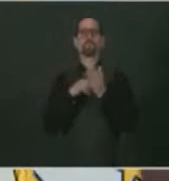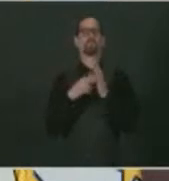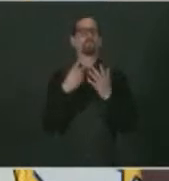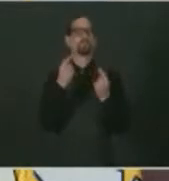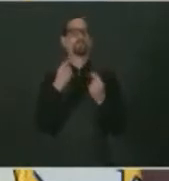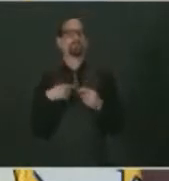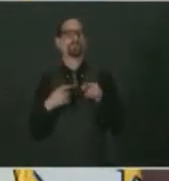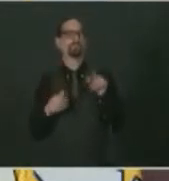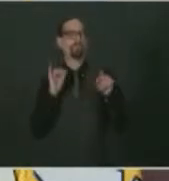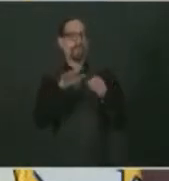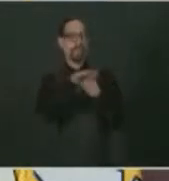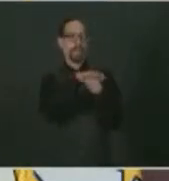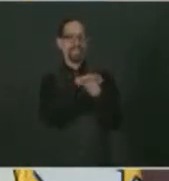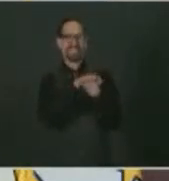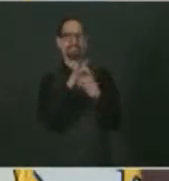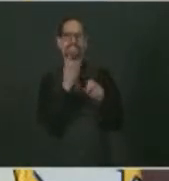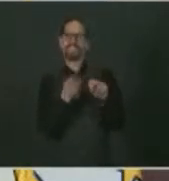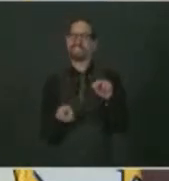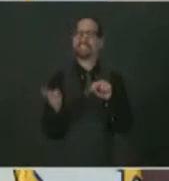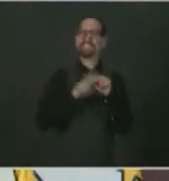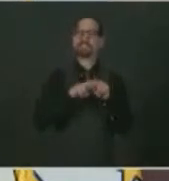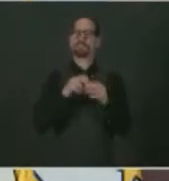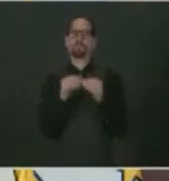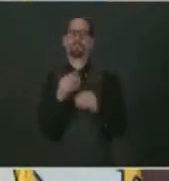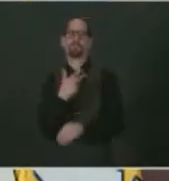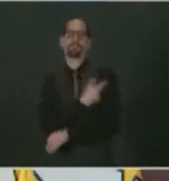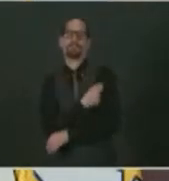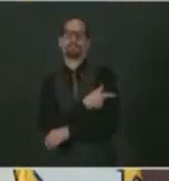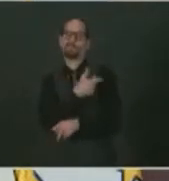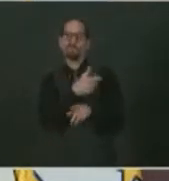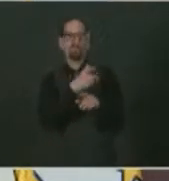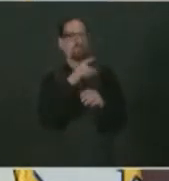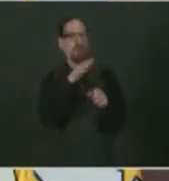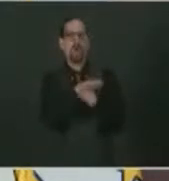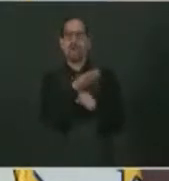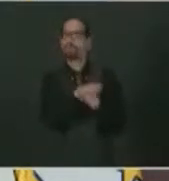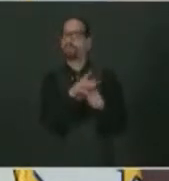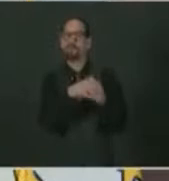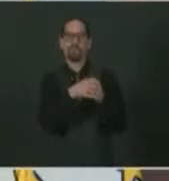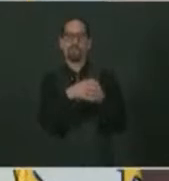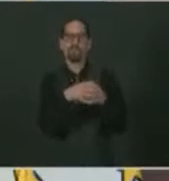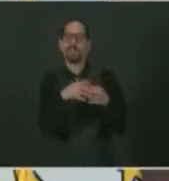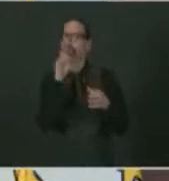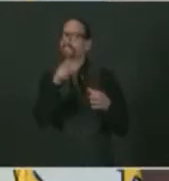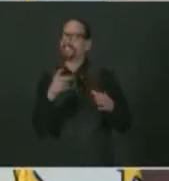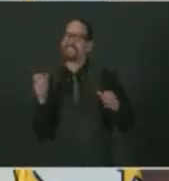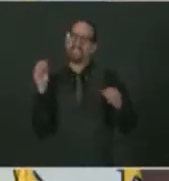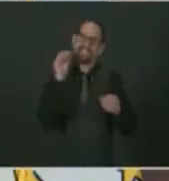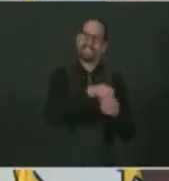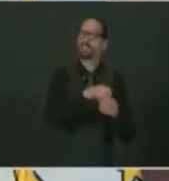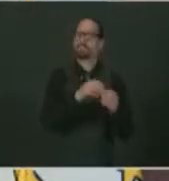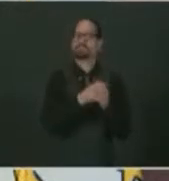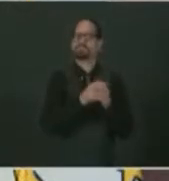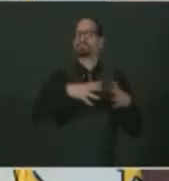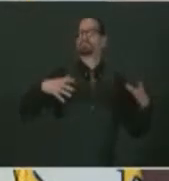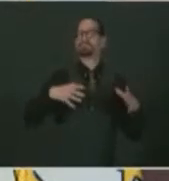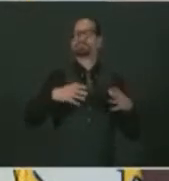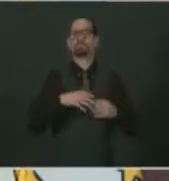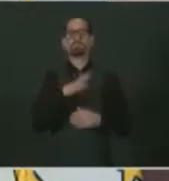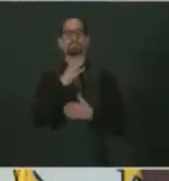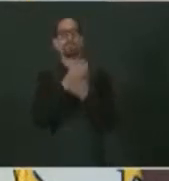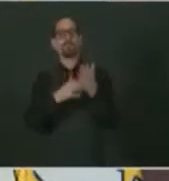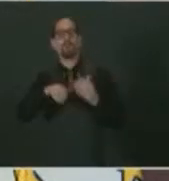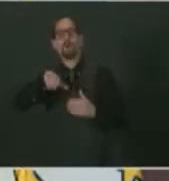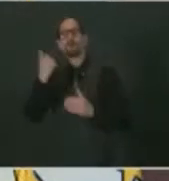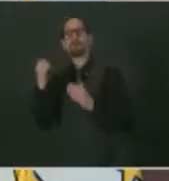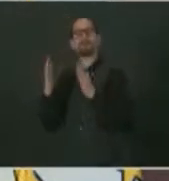to be key to address the cases that we see there. In other parts of the state, it involves ramping up on our